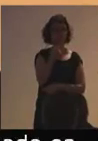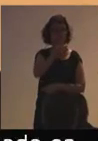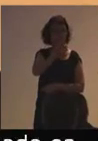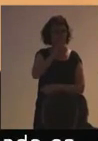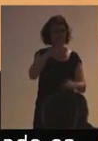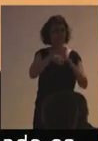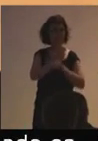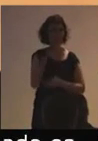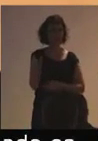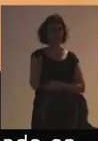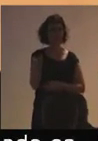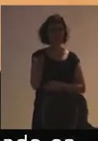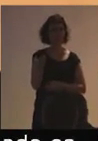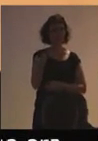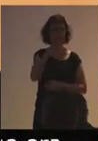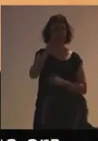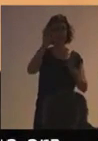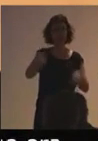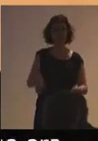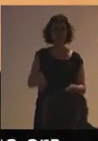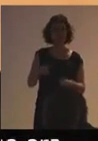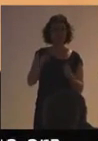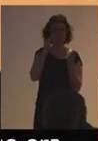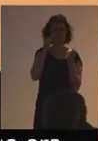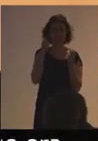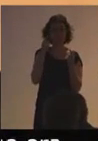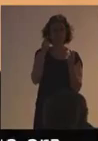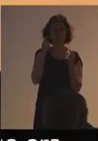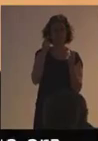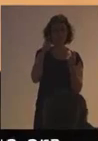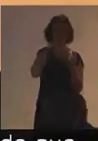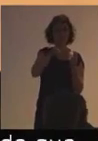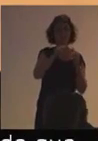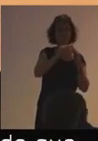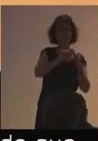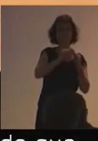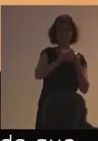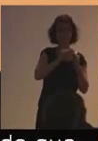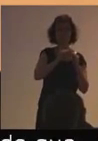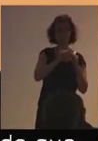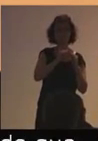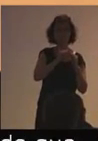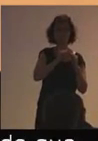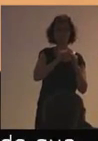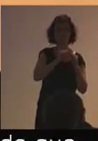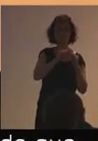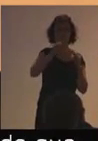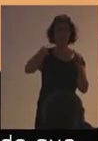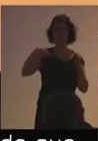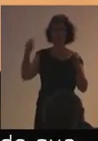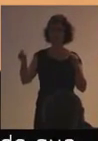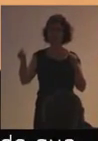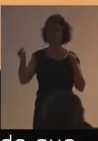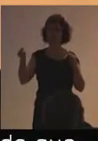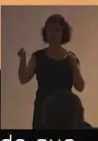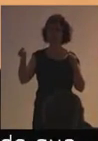the application, Office 365, in your browser, and indeed there are 3 buttons to say change the color, increase the font,